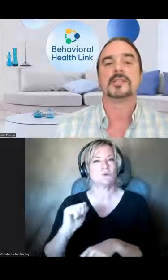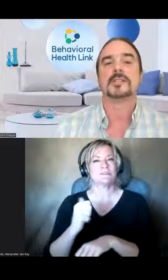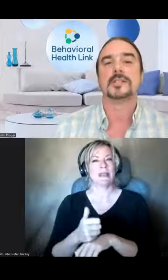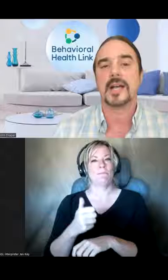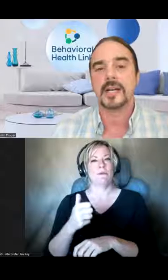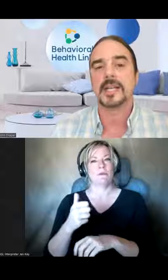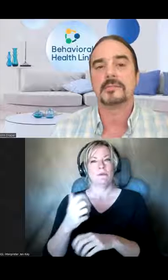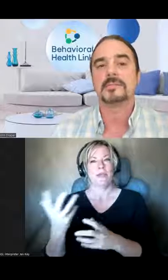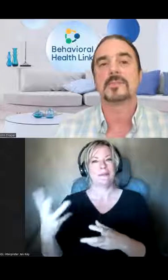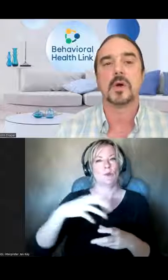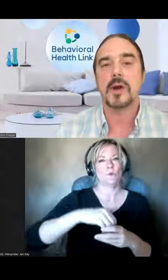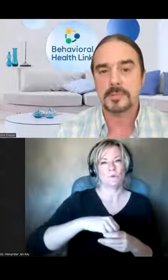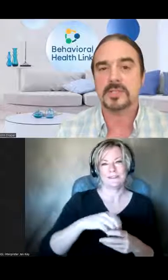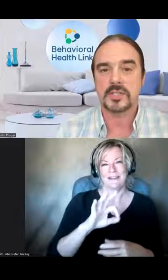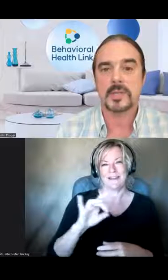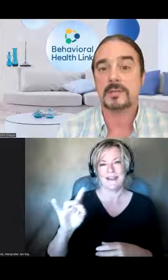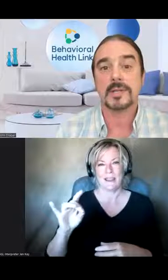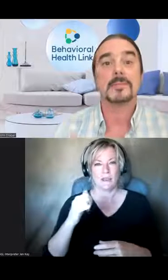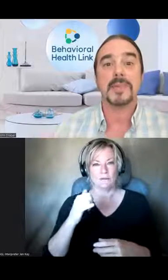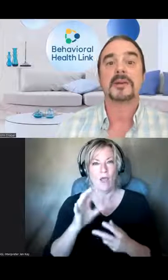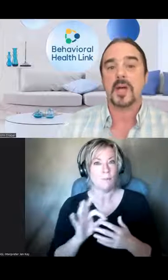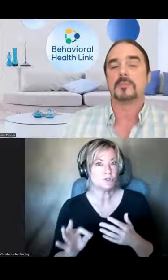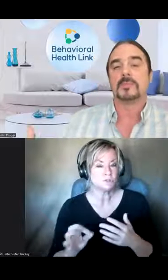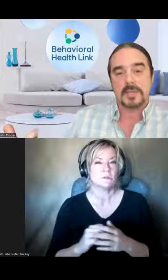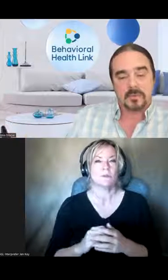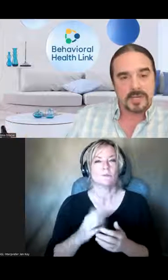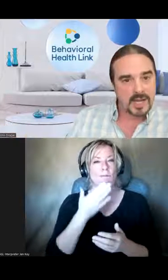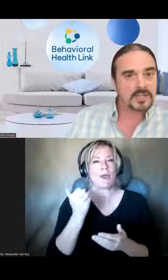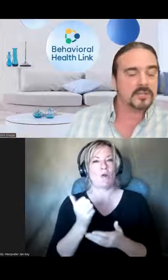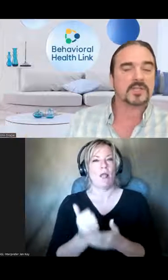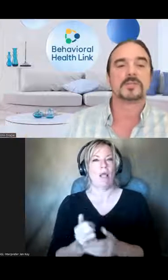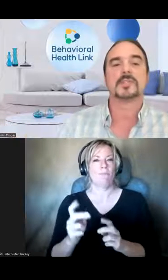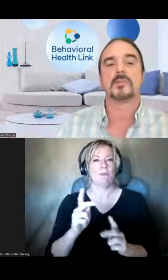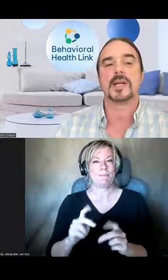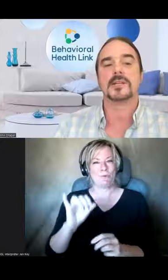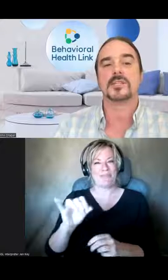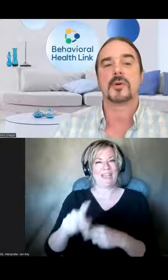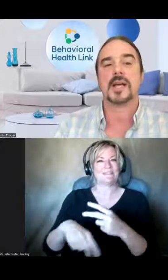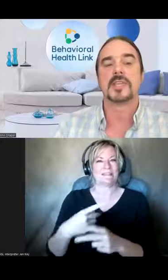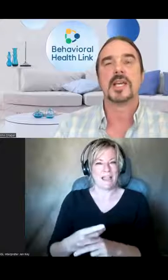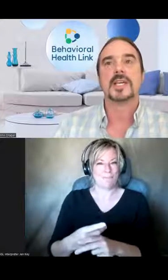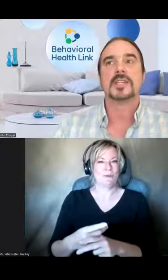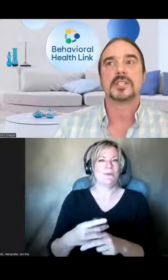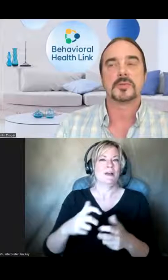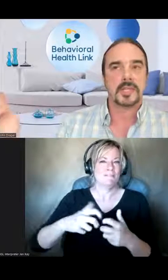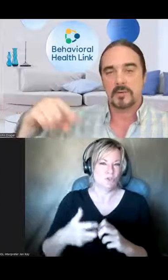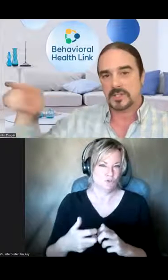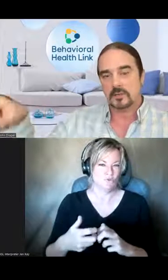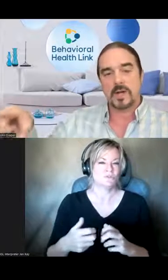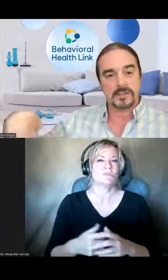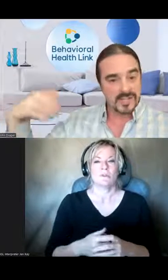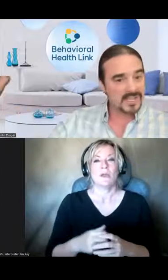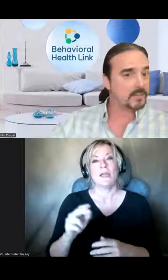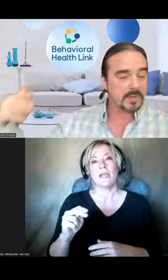integrated into 988 caller options, so we can better help the people with the kinds of issues that Brian describes. It's interesting, the